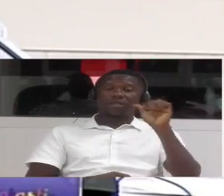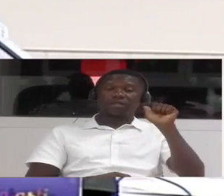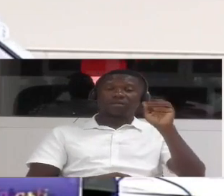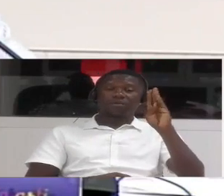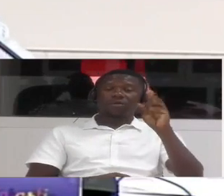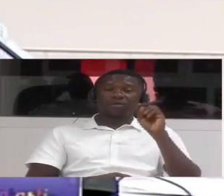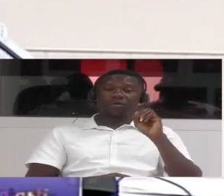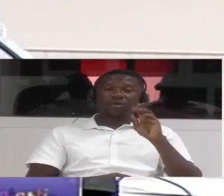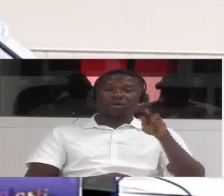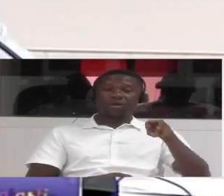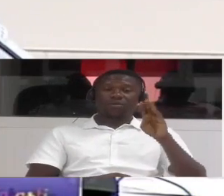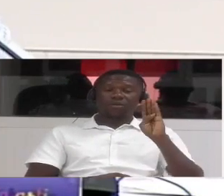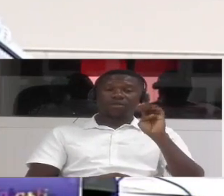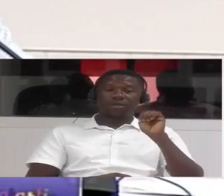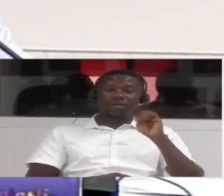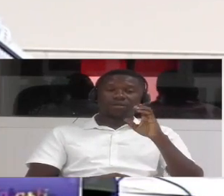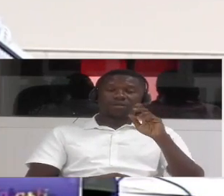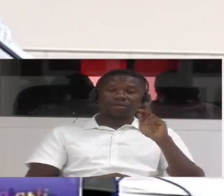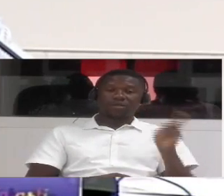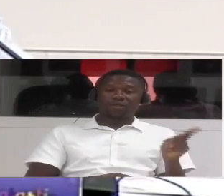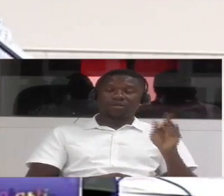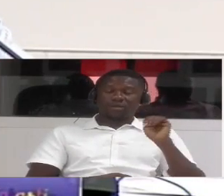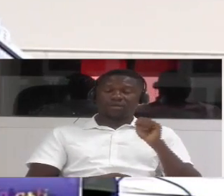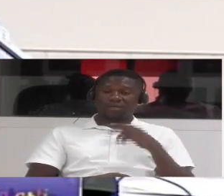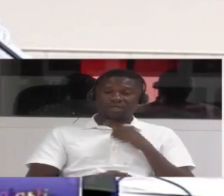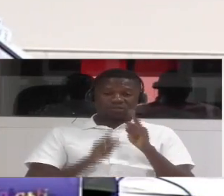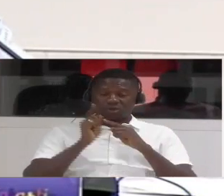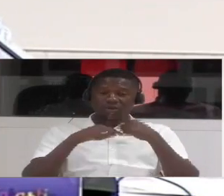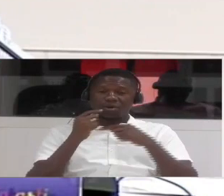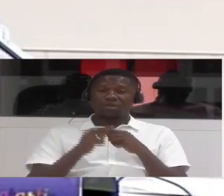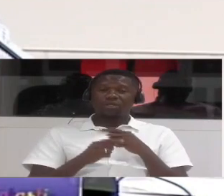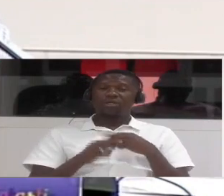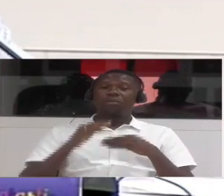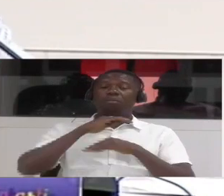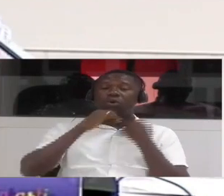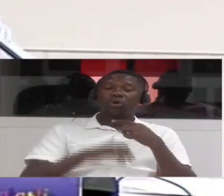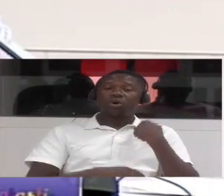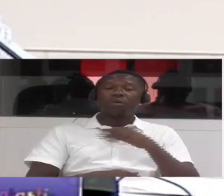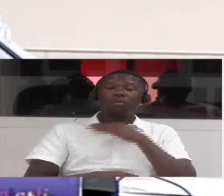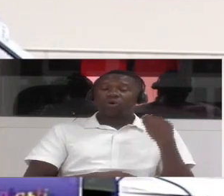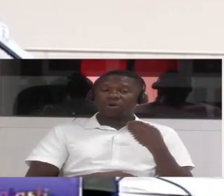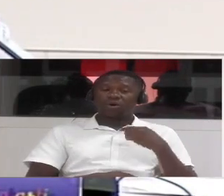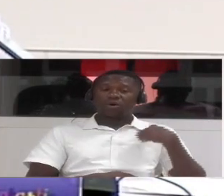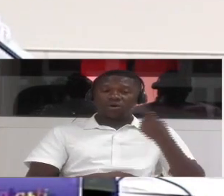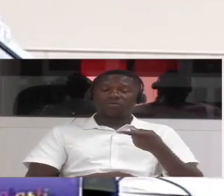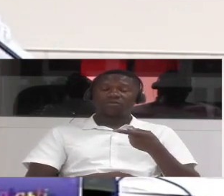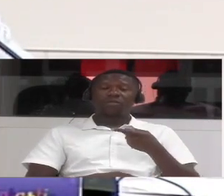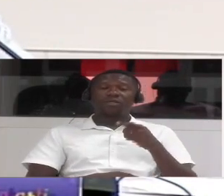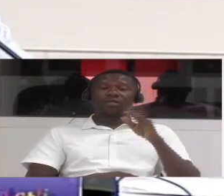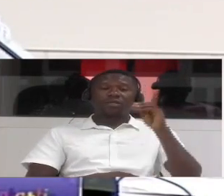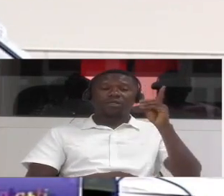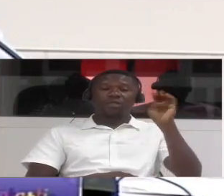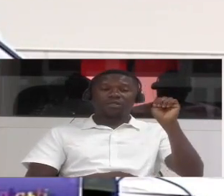to him about the issue of the murder of Deida, and then from what we learned, Thabo